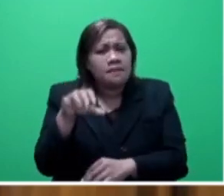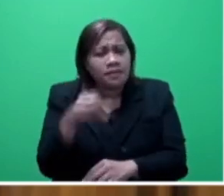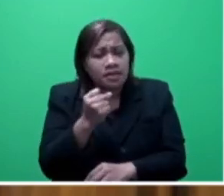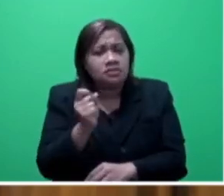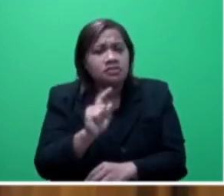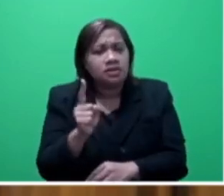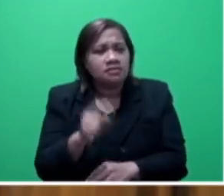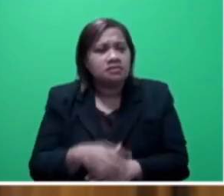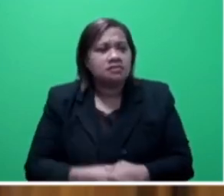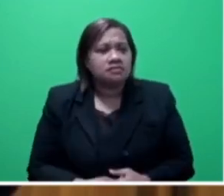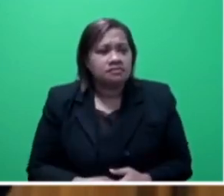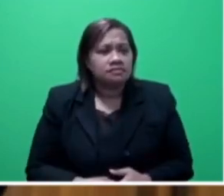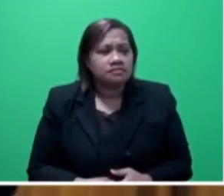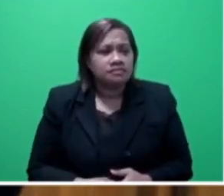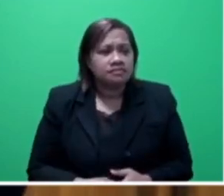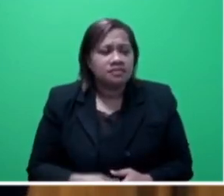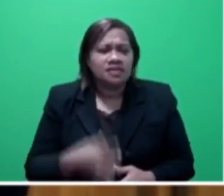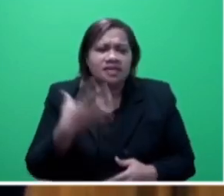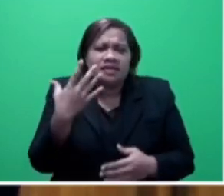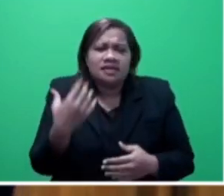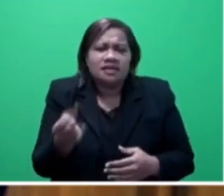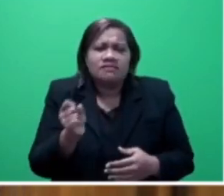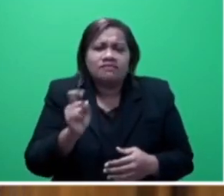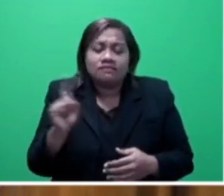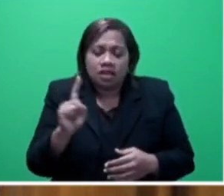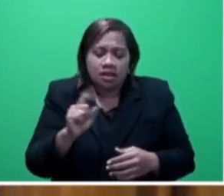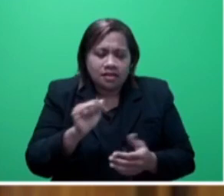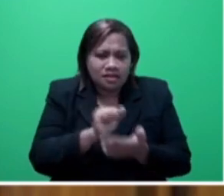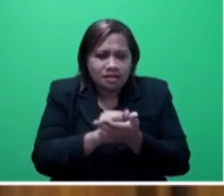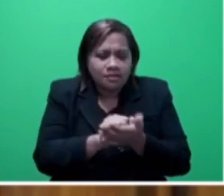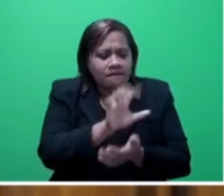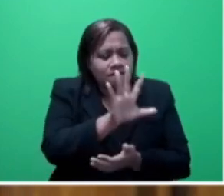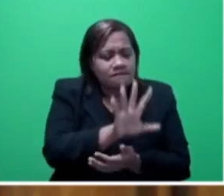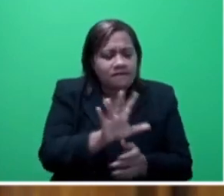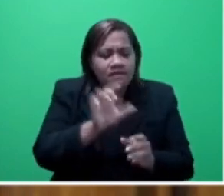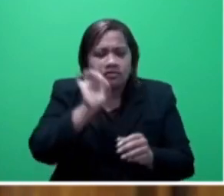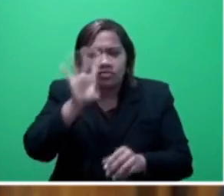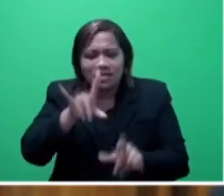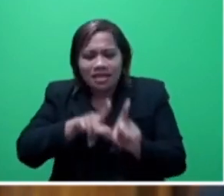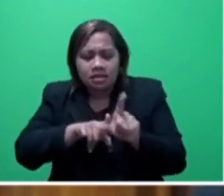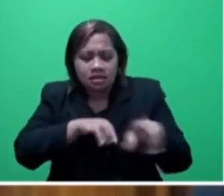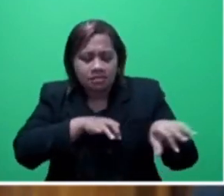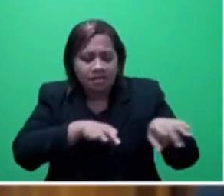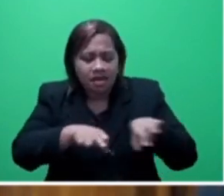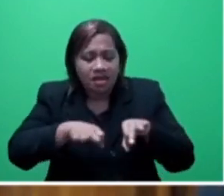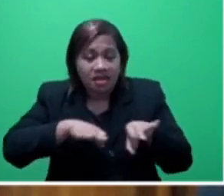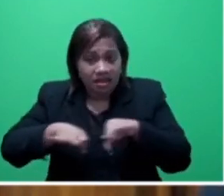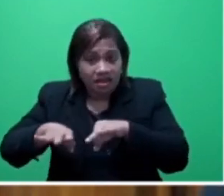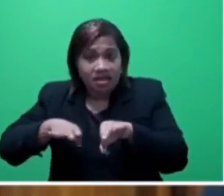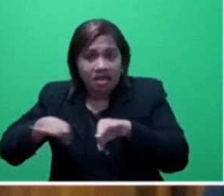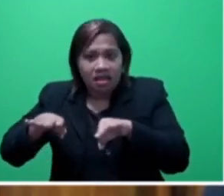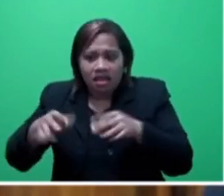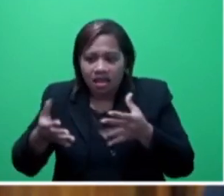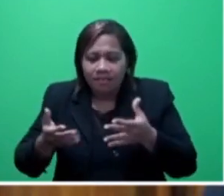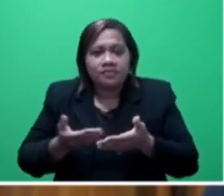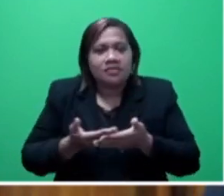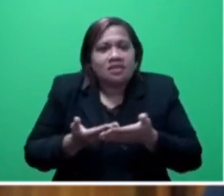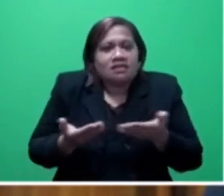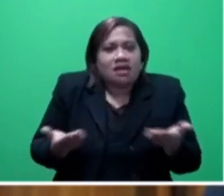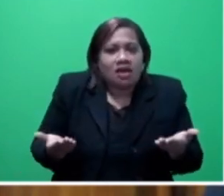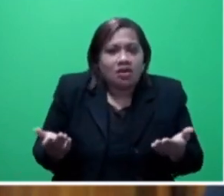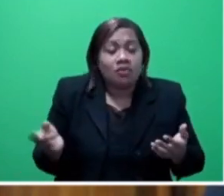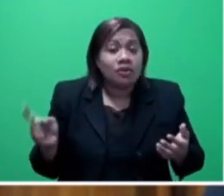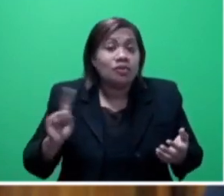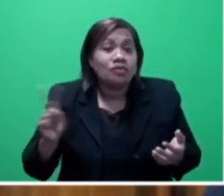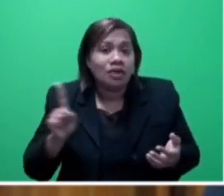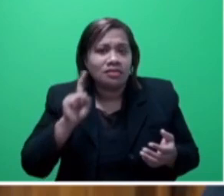with a comprehensive, 5 to 10 year plan as to what and how they're